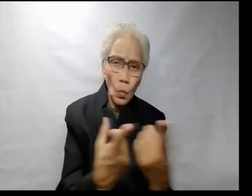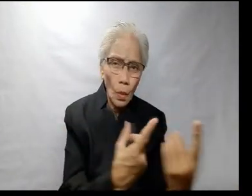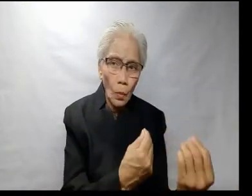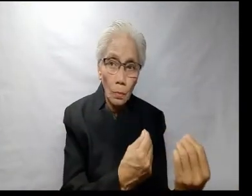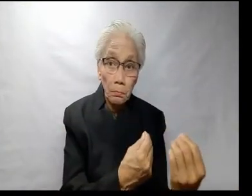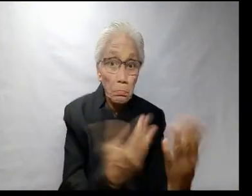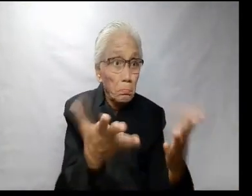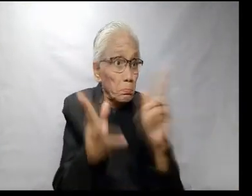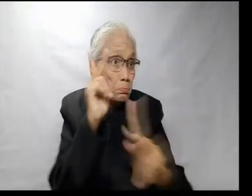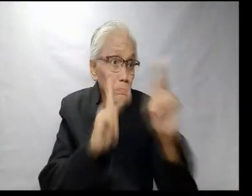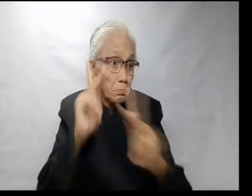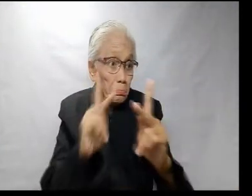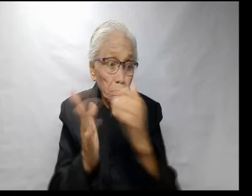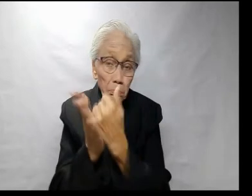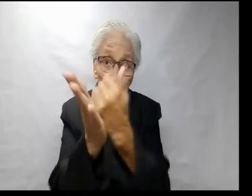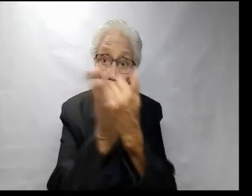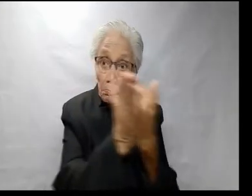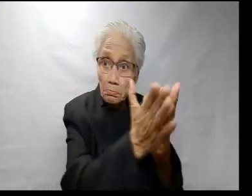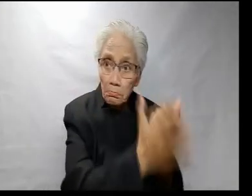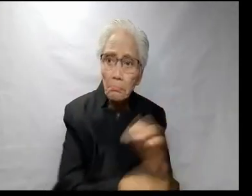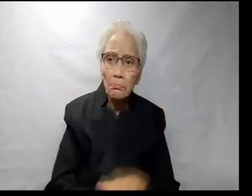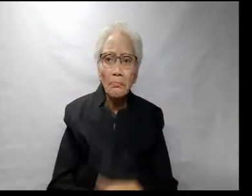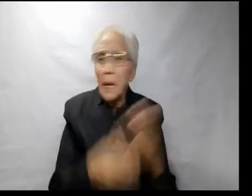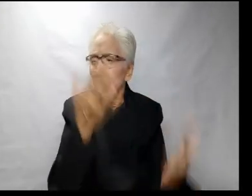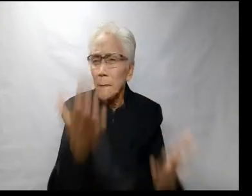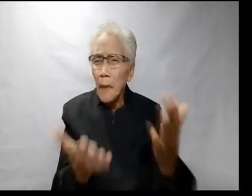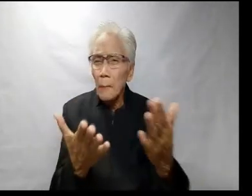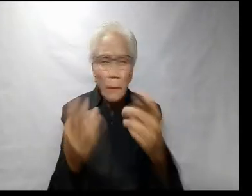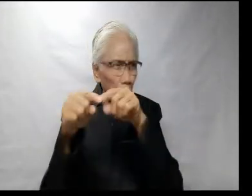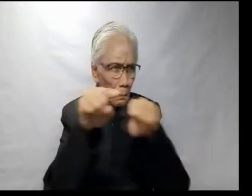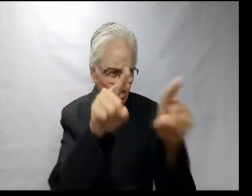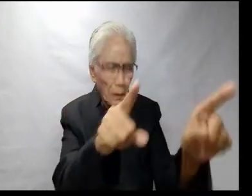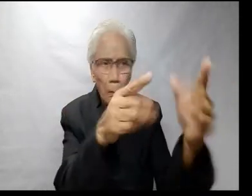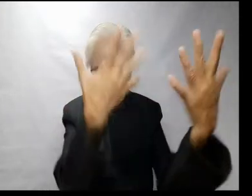share, the good we do, the people we help,